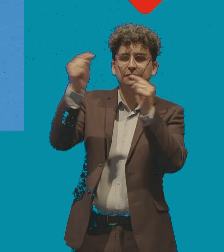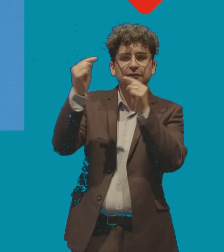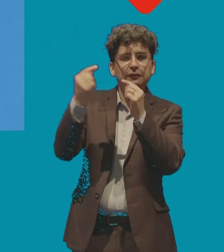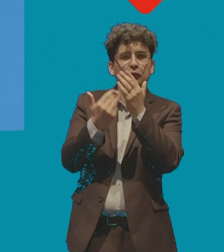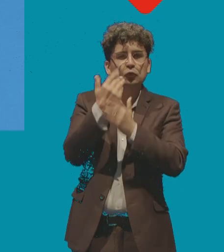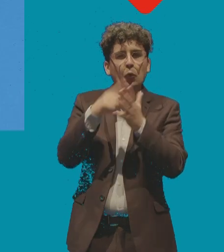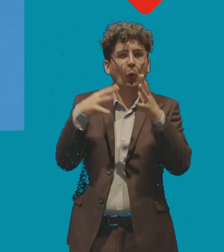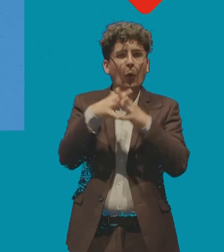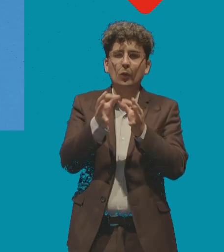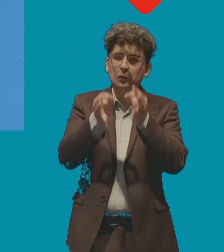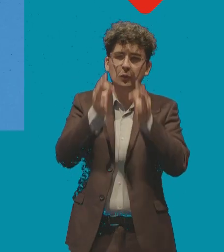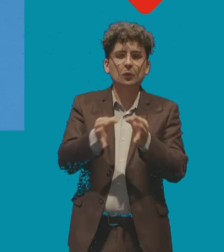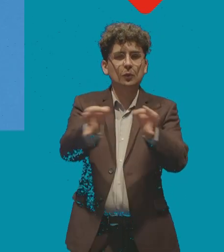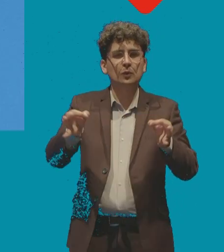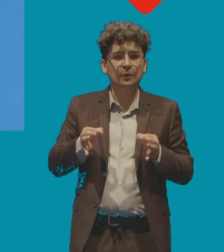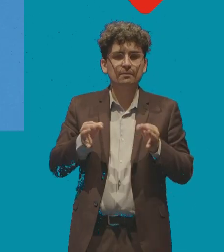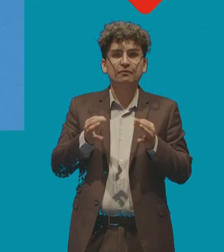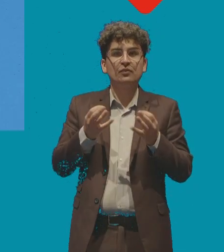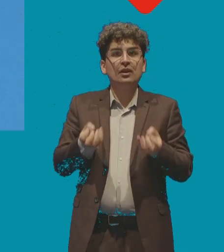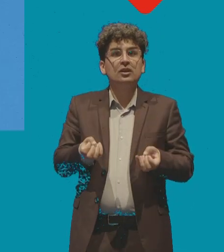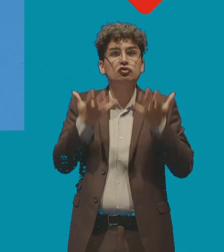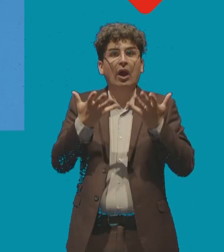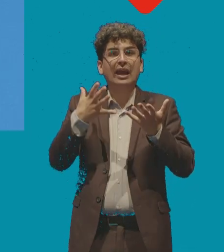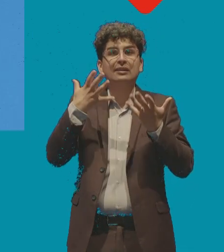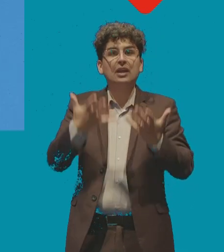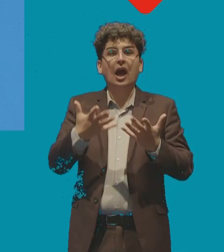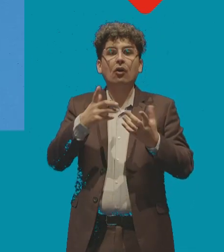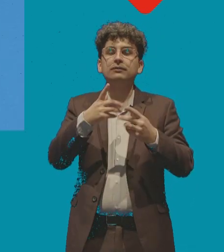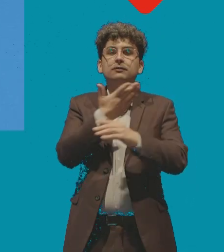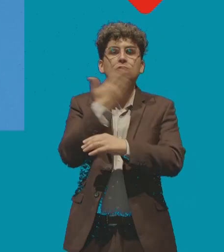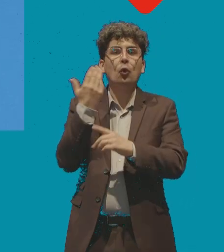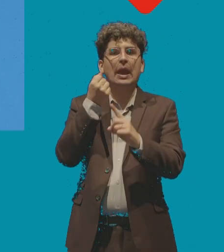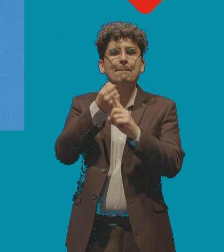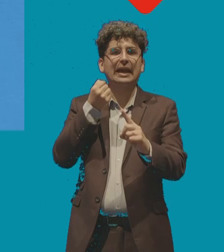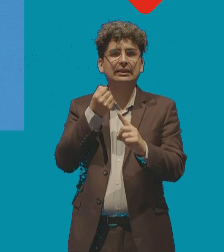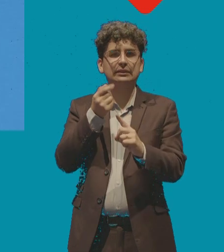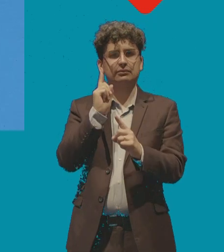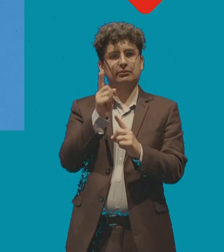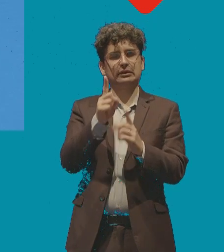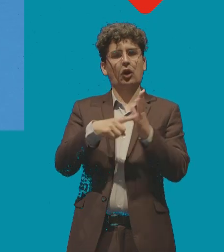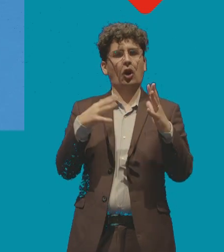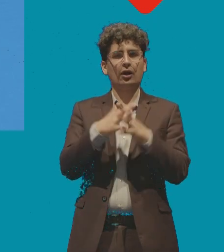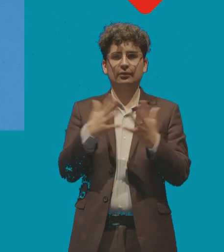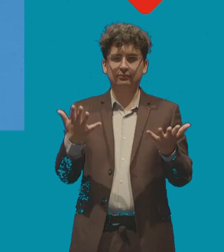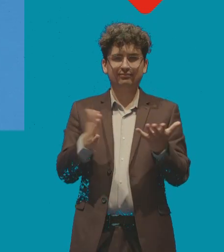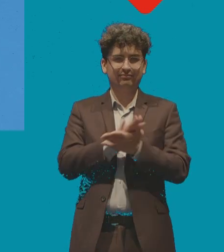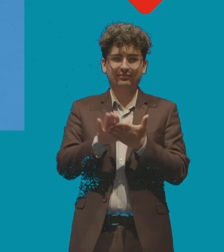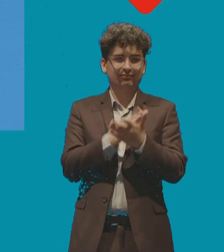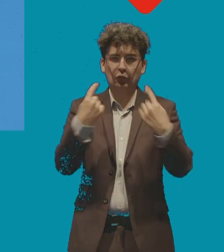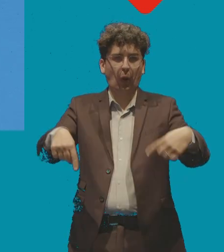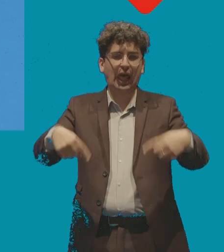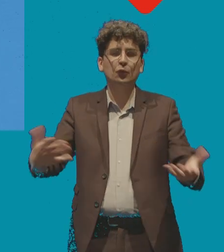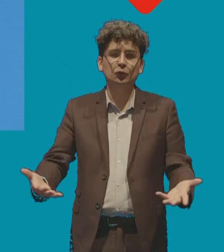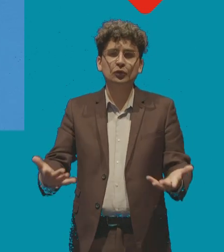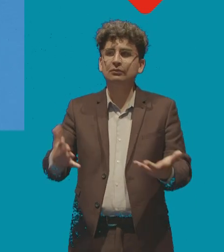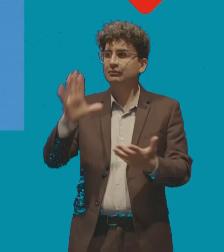the most restrictive. Strikes are now required to have no impact, which for all intents and purposes is an outright ban. When we put that to the